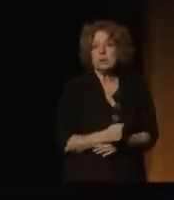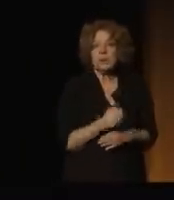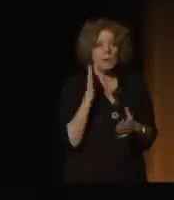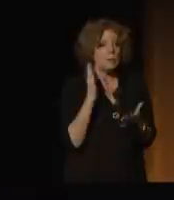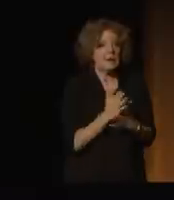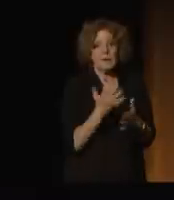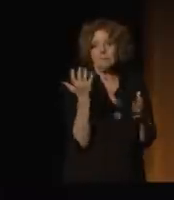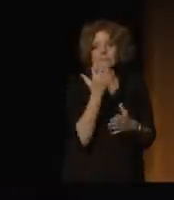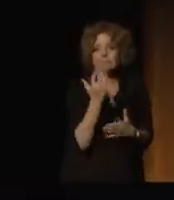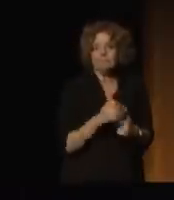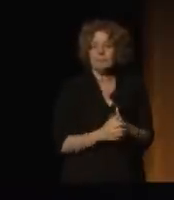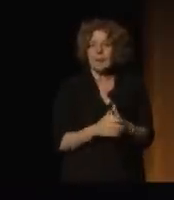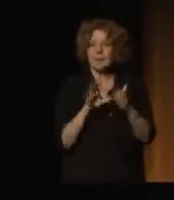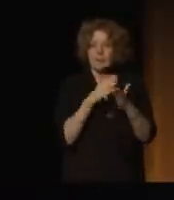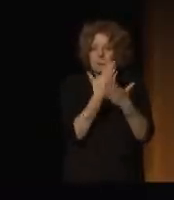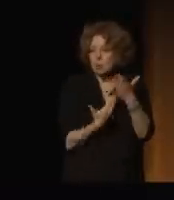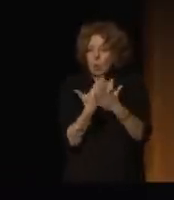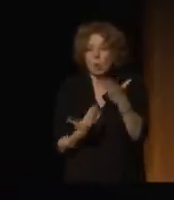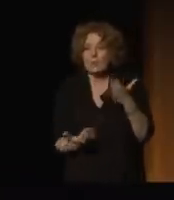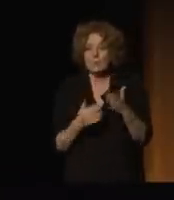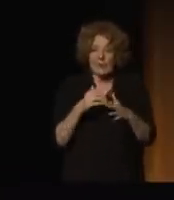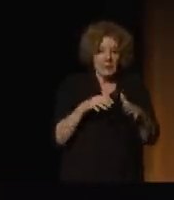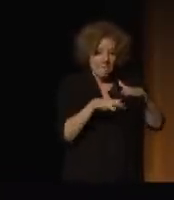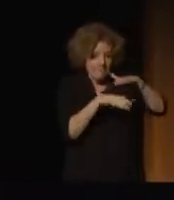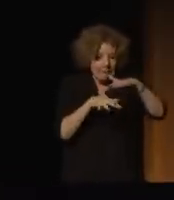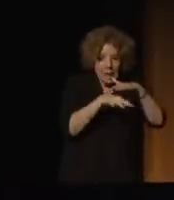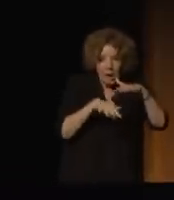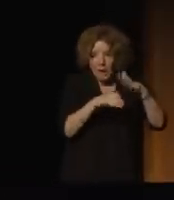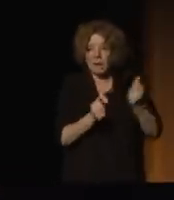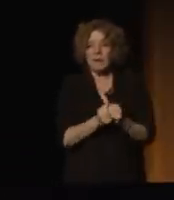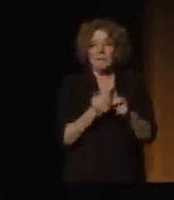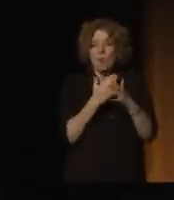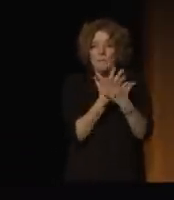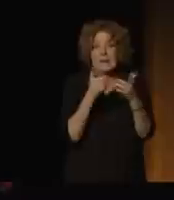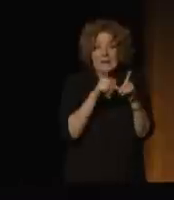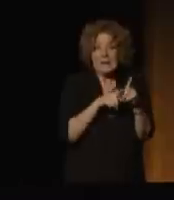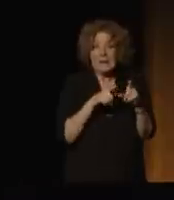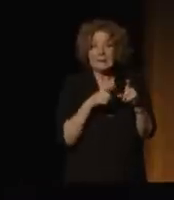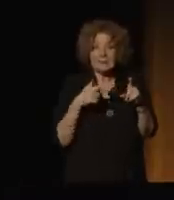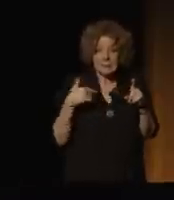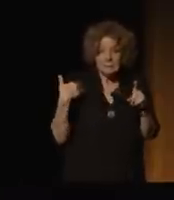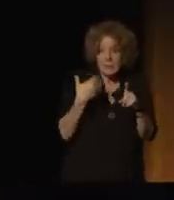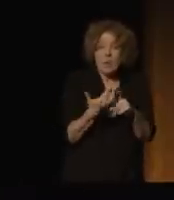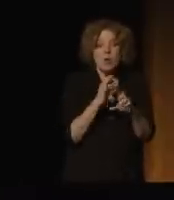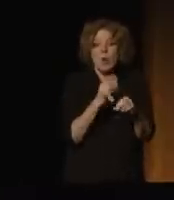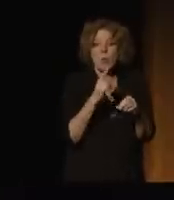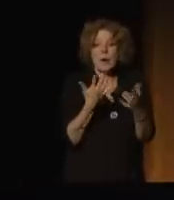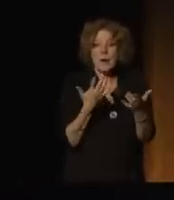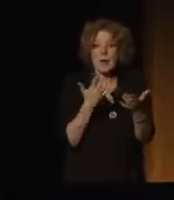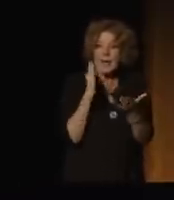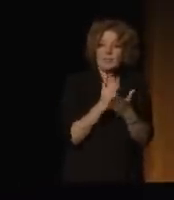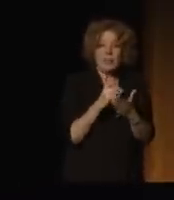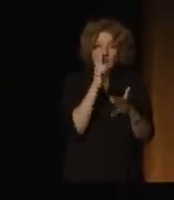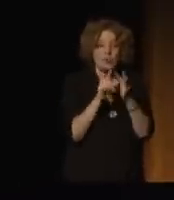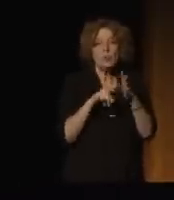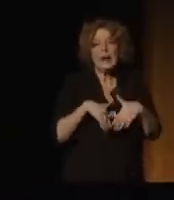and major, because these stories have kind of been bubbling around the edges for years and decades, and no one really ever able to do